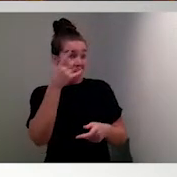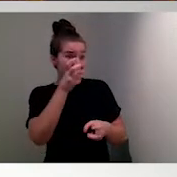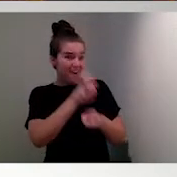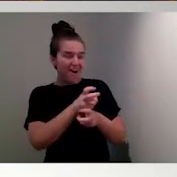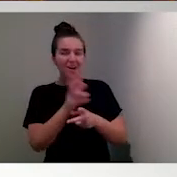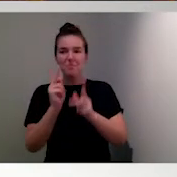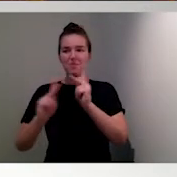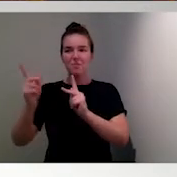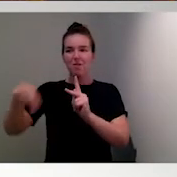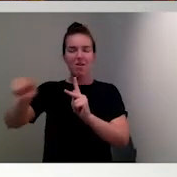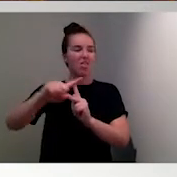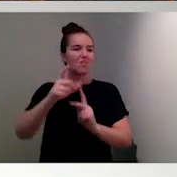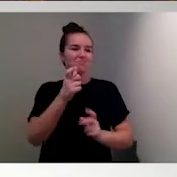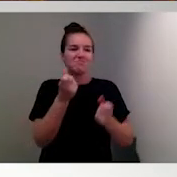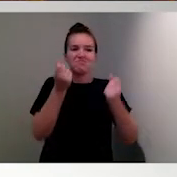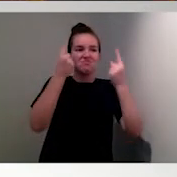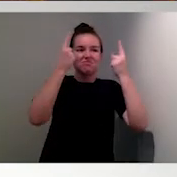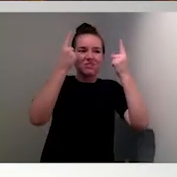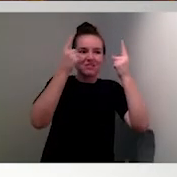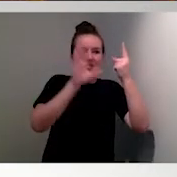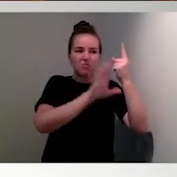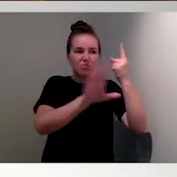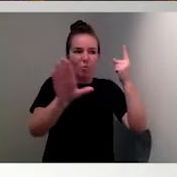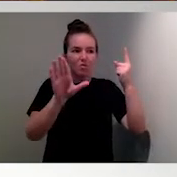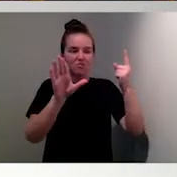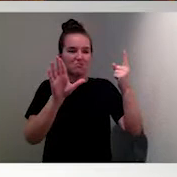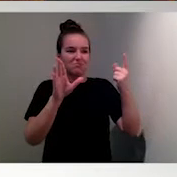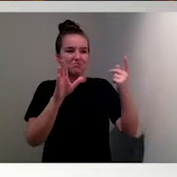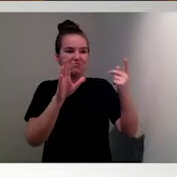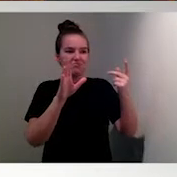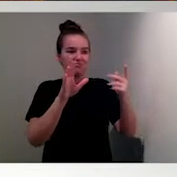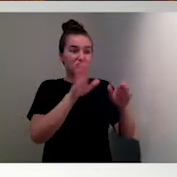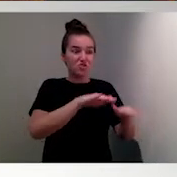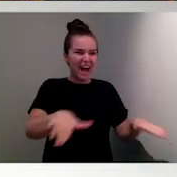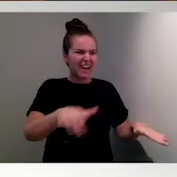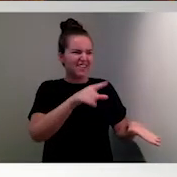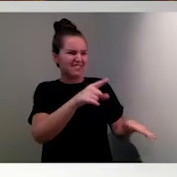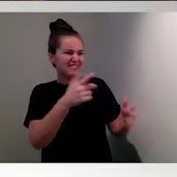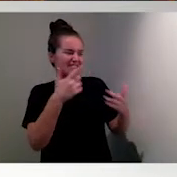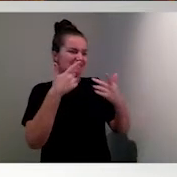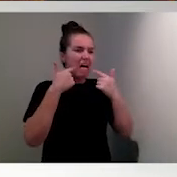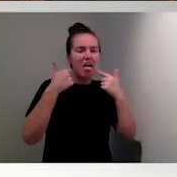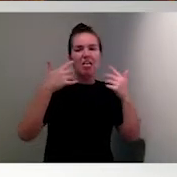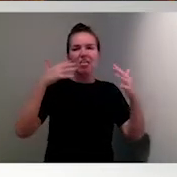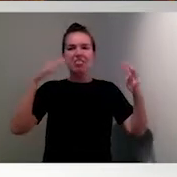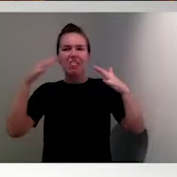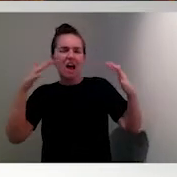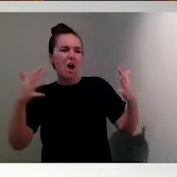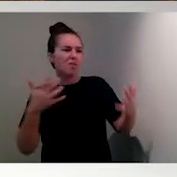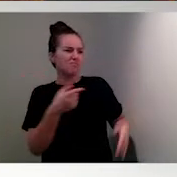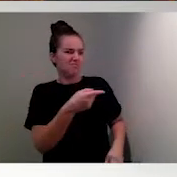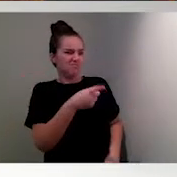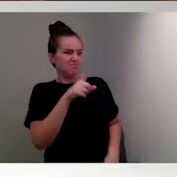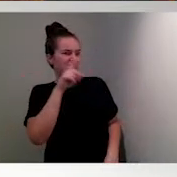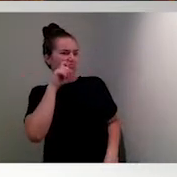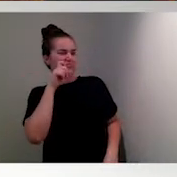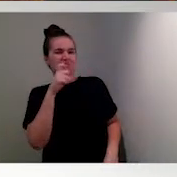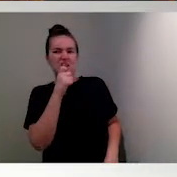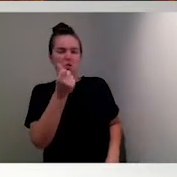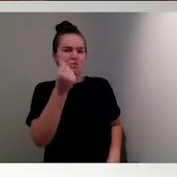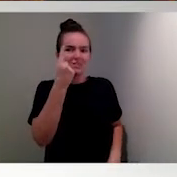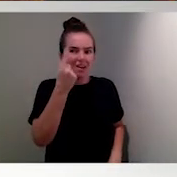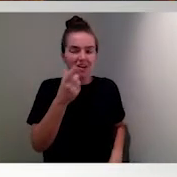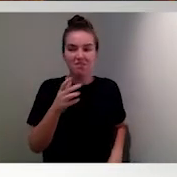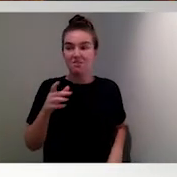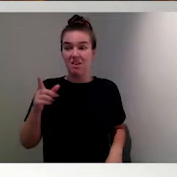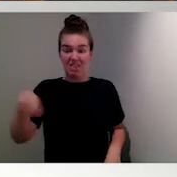your child is making noises. There's nobody on the staff who knows how to interact with